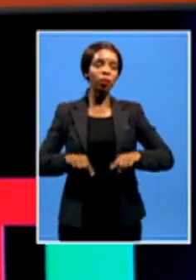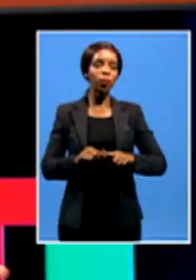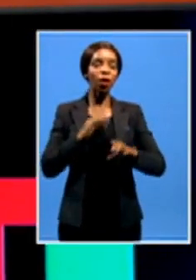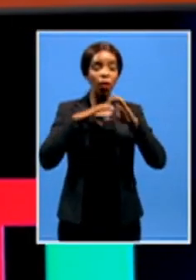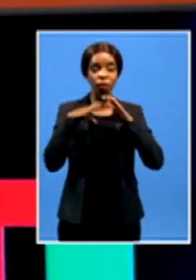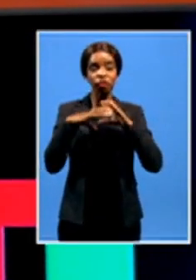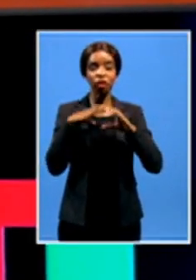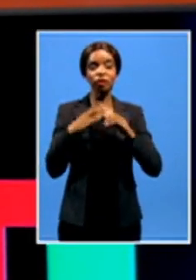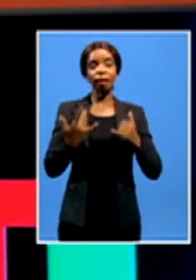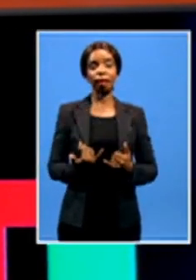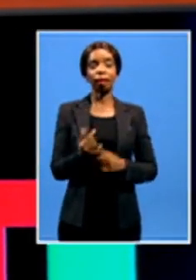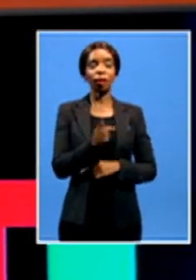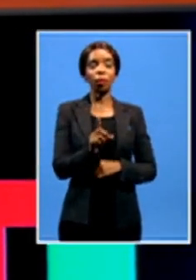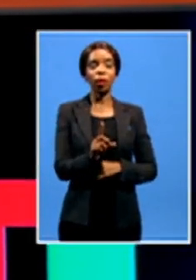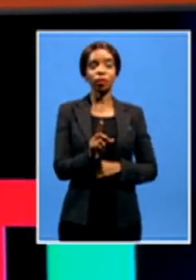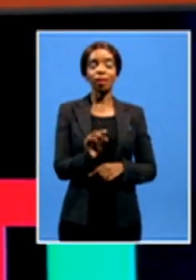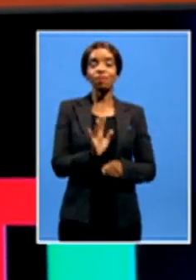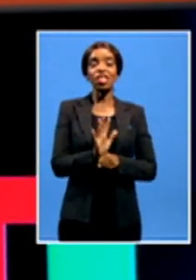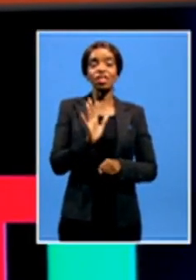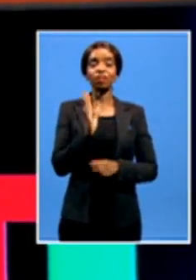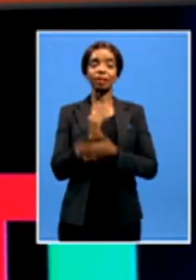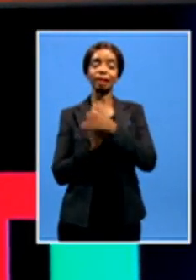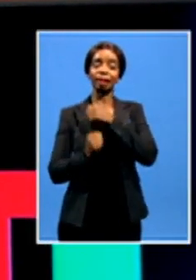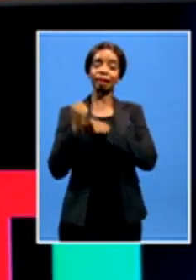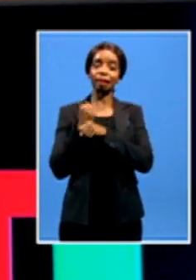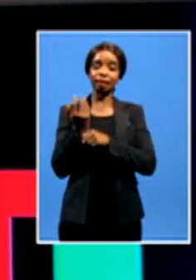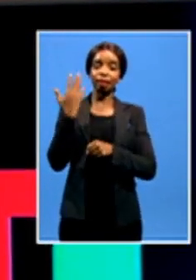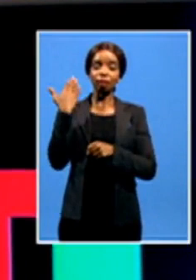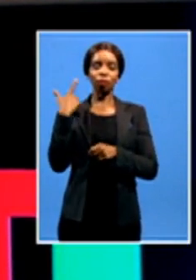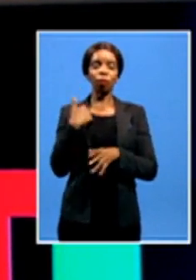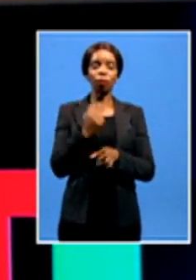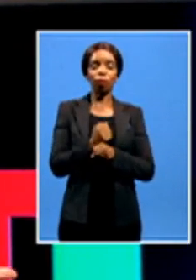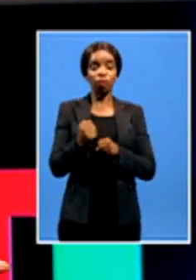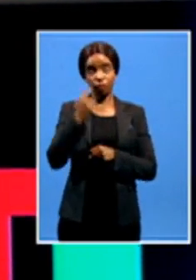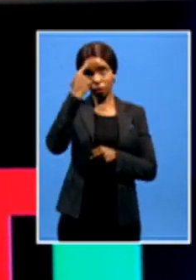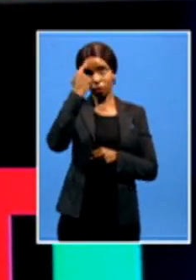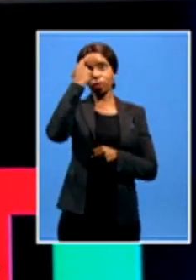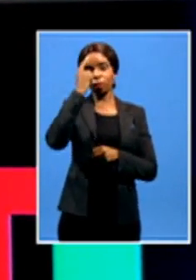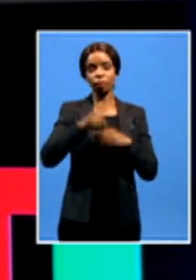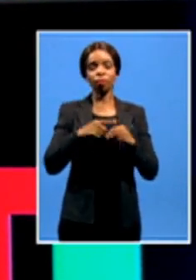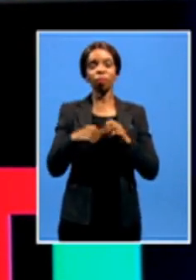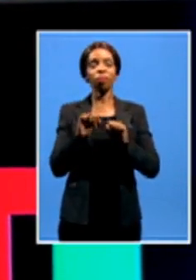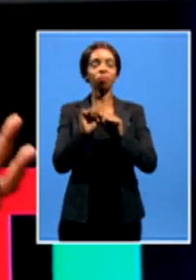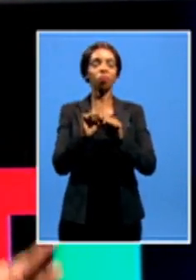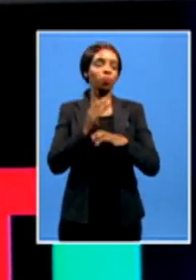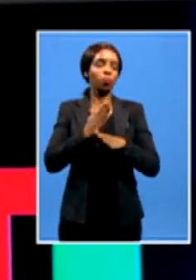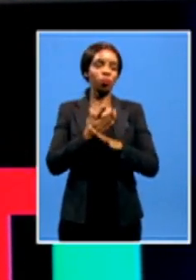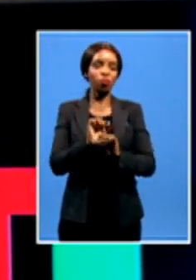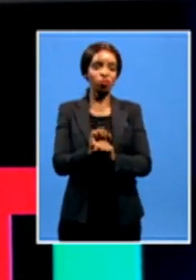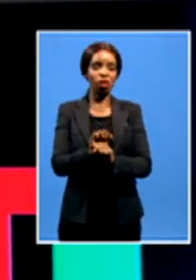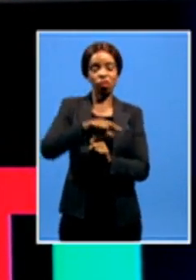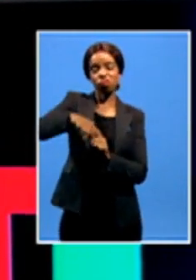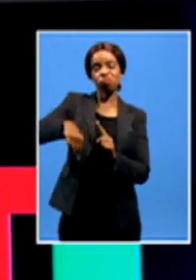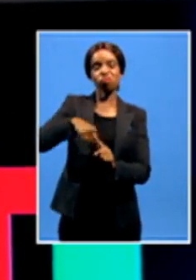conversations that 20 years ago, 15 years ago, we might not have thought about. In my introduction, talking about your work around